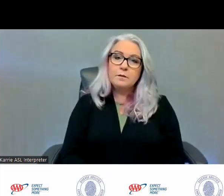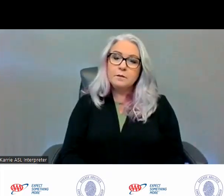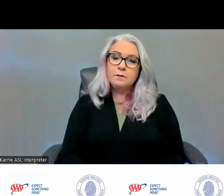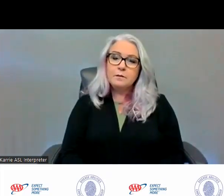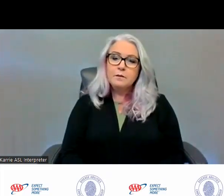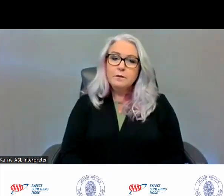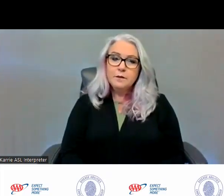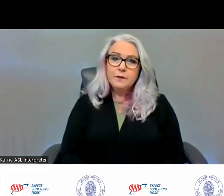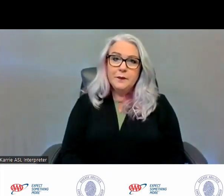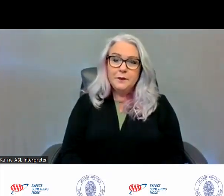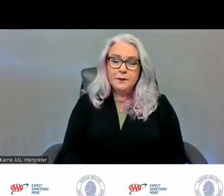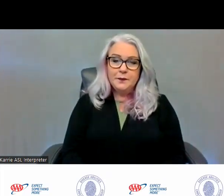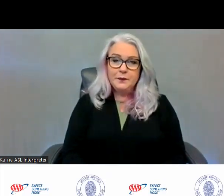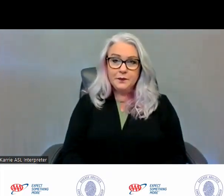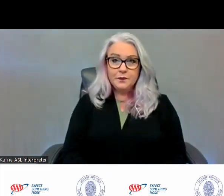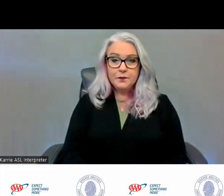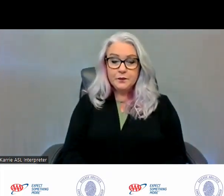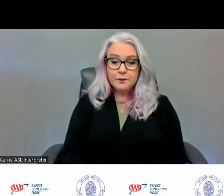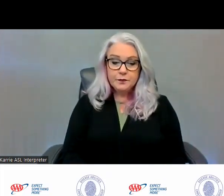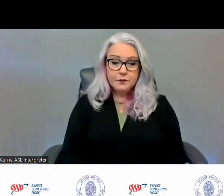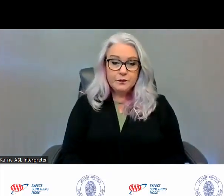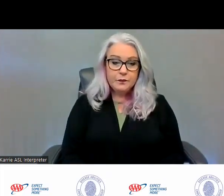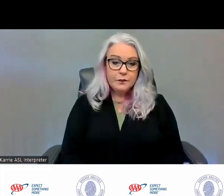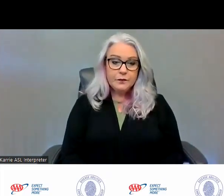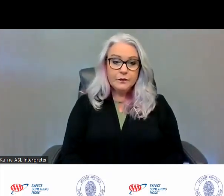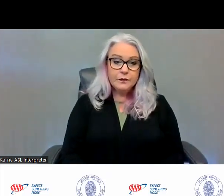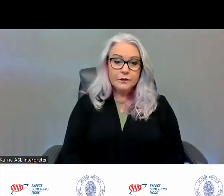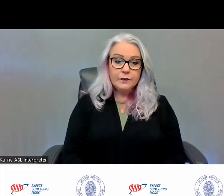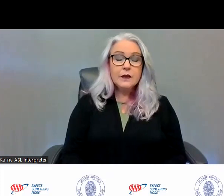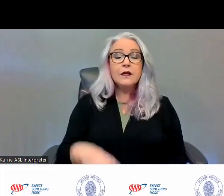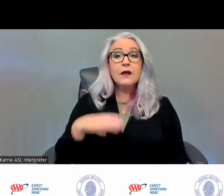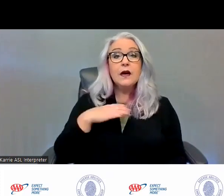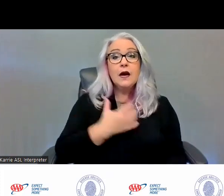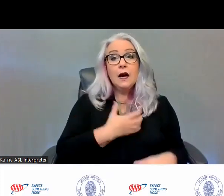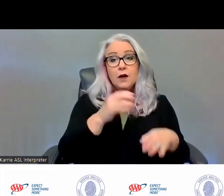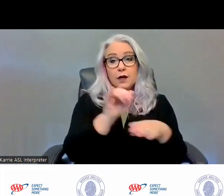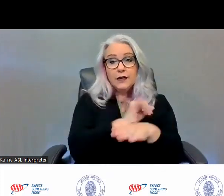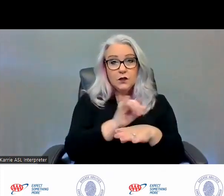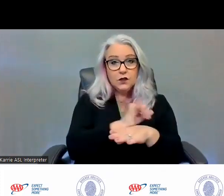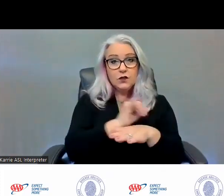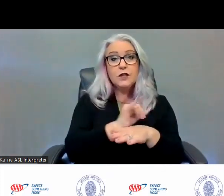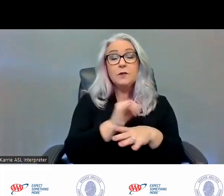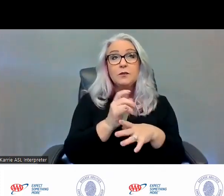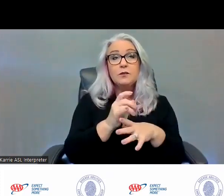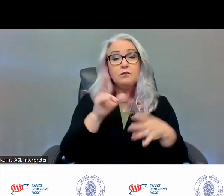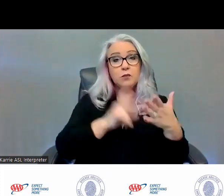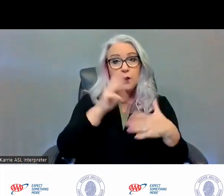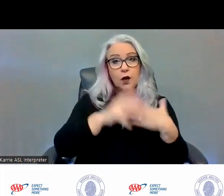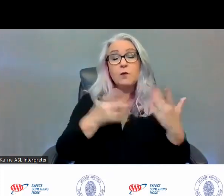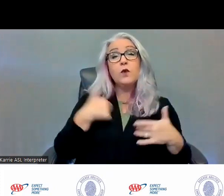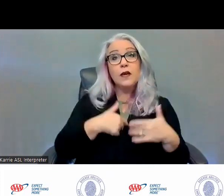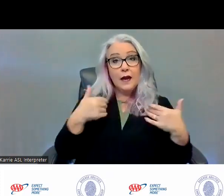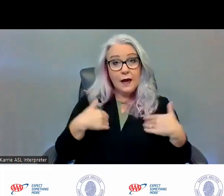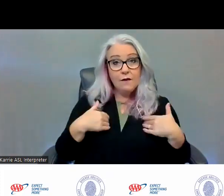And our internship program. AAA Auto Club Group has an internship